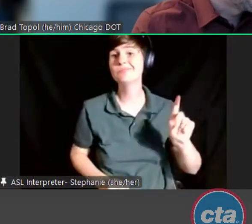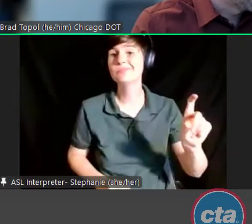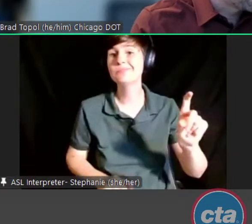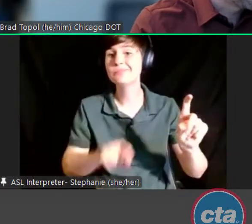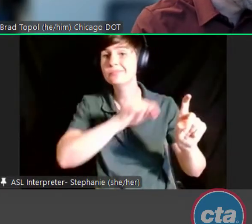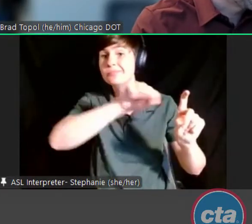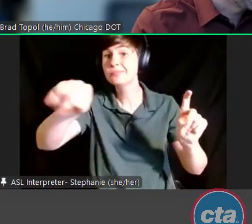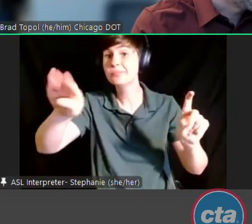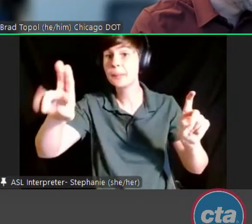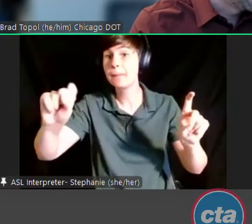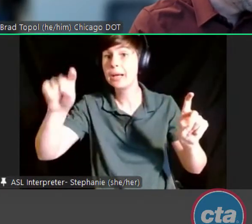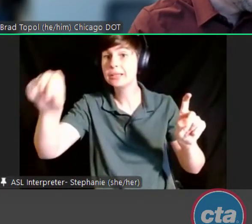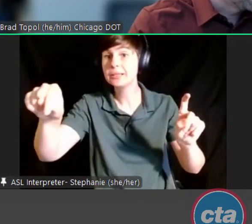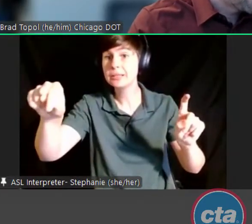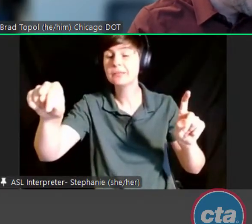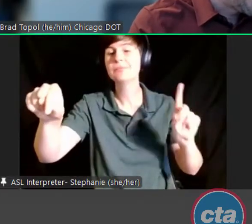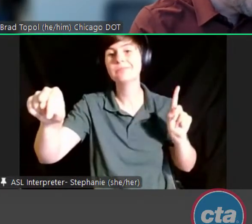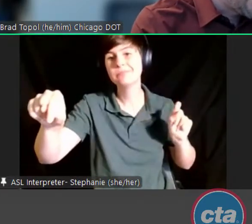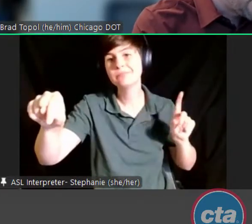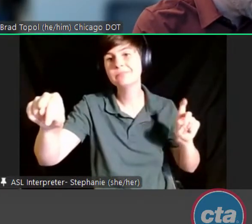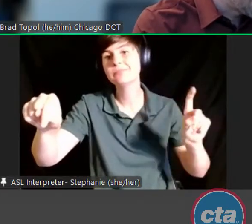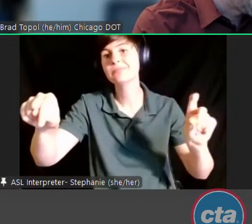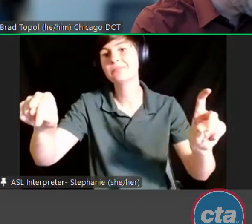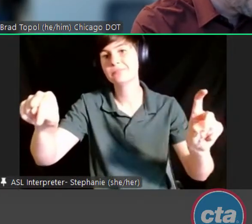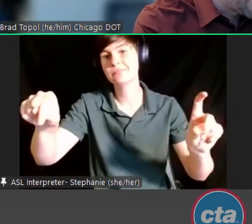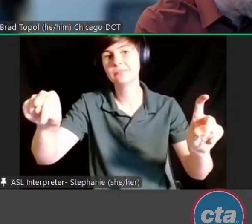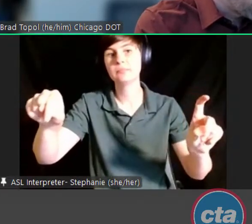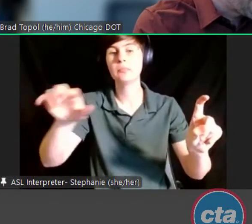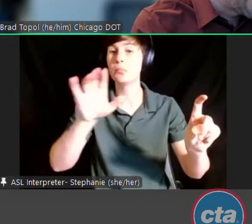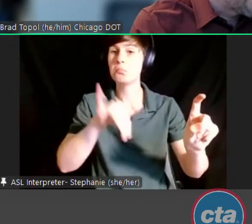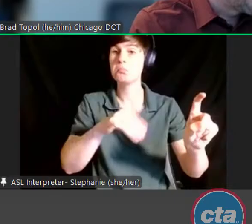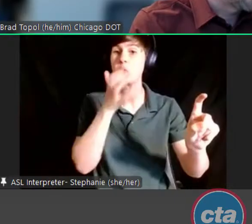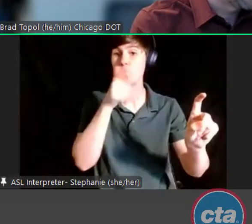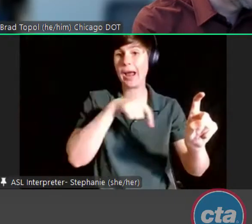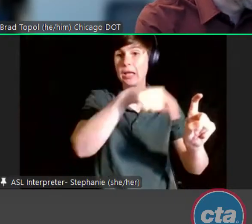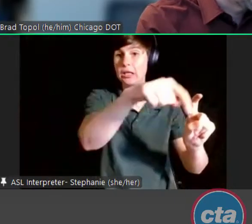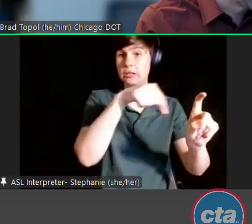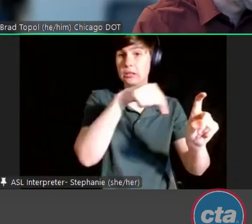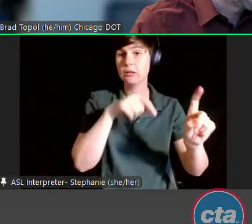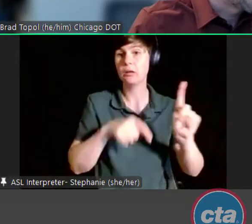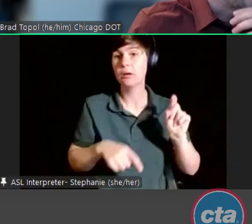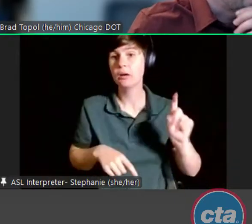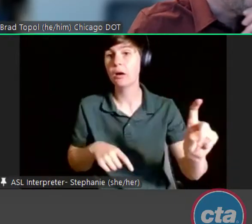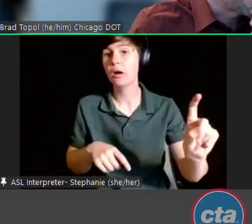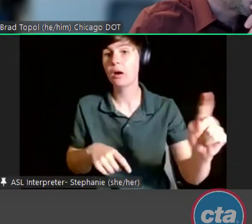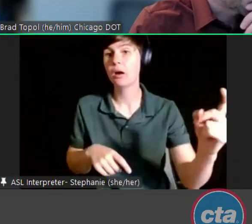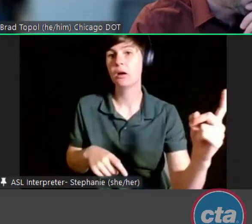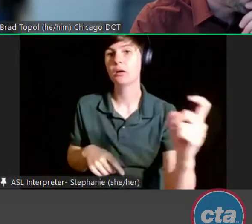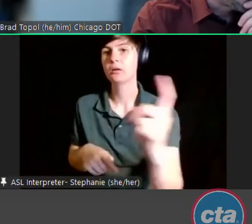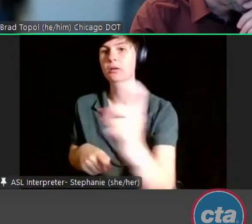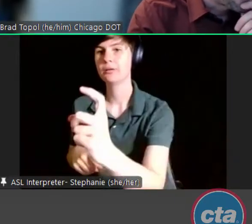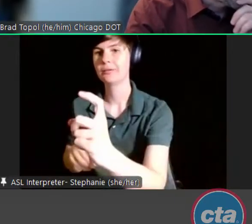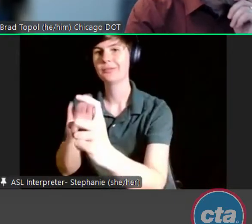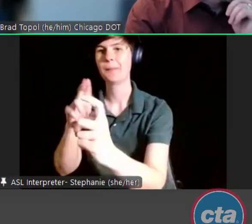would be following the vegetated edge, and then there would be an opening to cross into the bus stop.